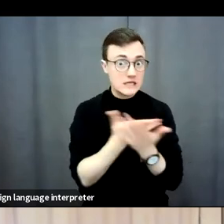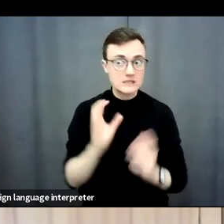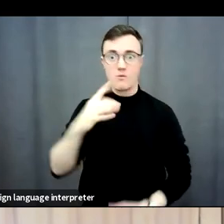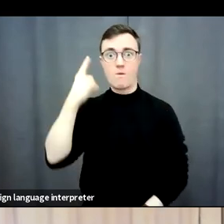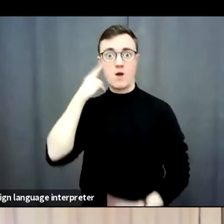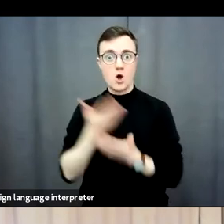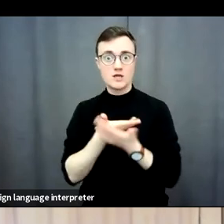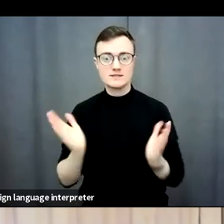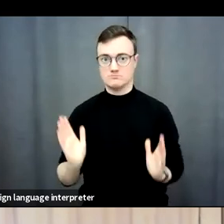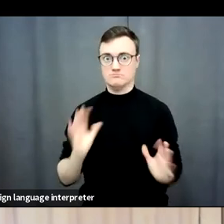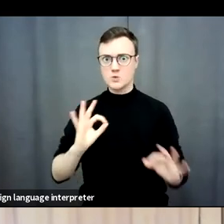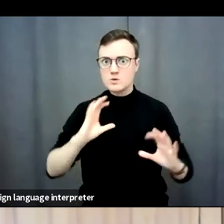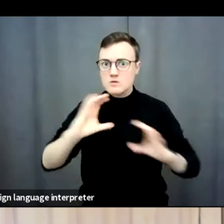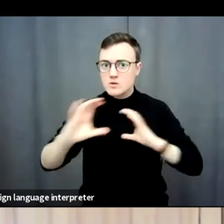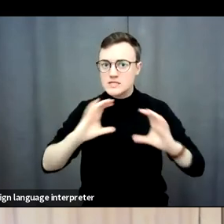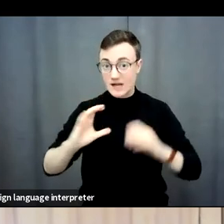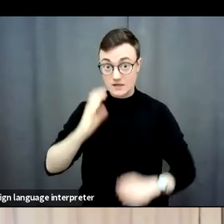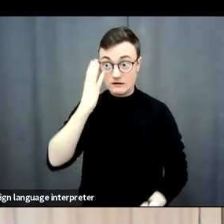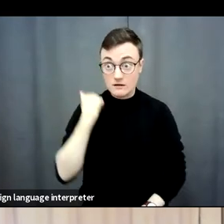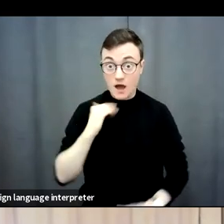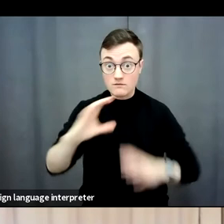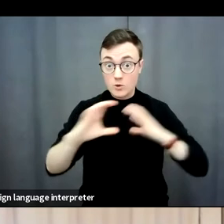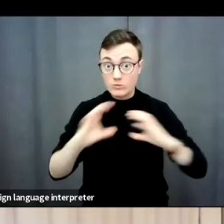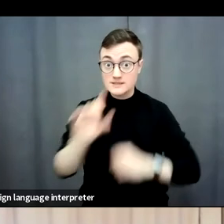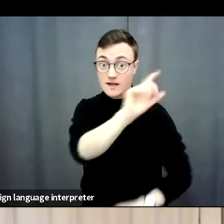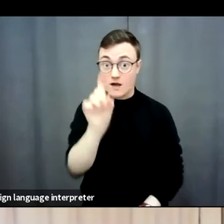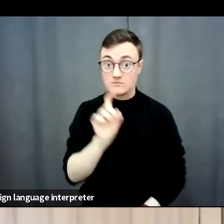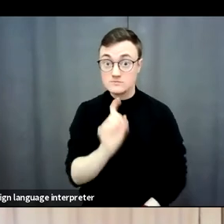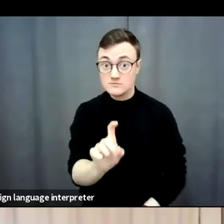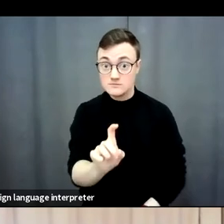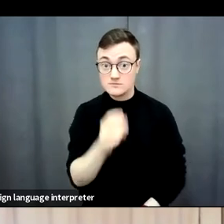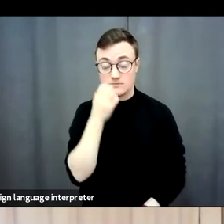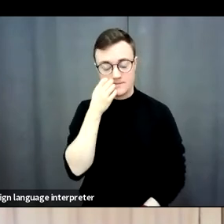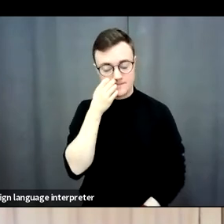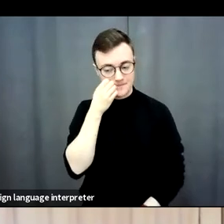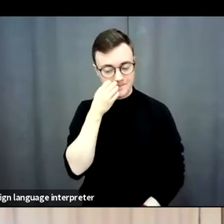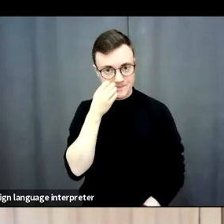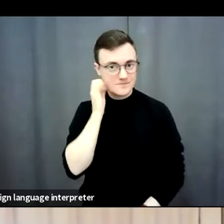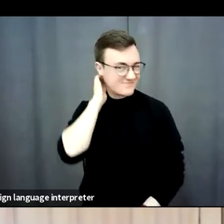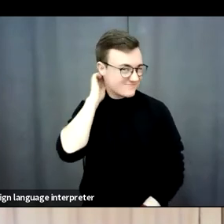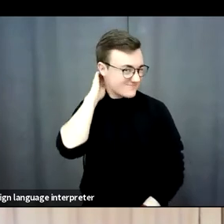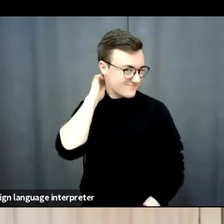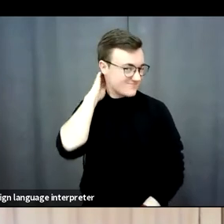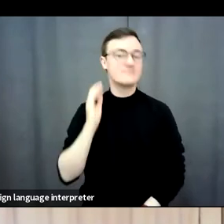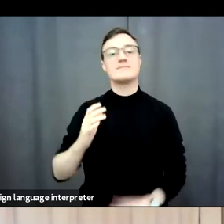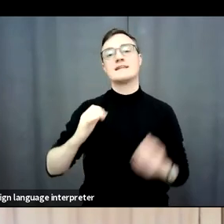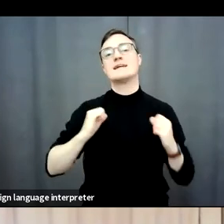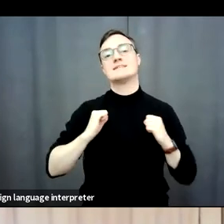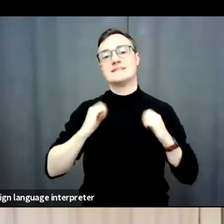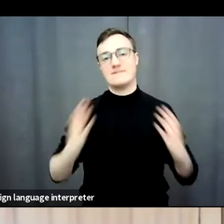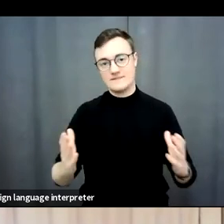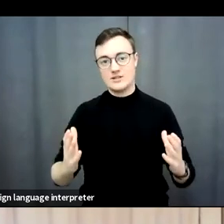communicate? Is it possible to communicate at all? And of course it is. And it was a question before when